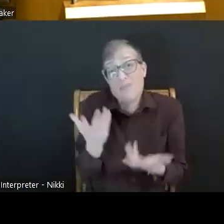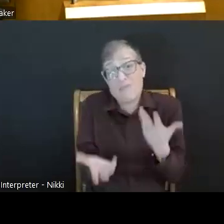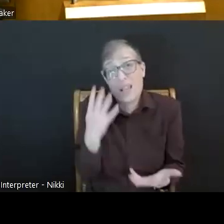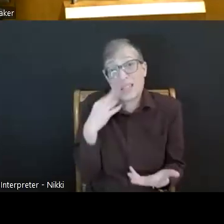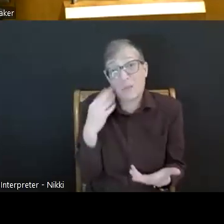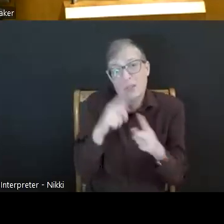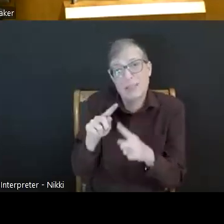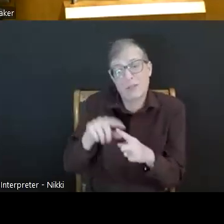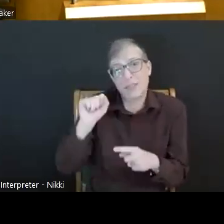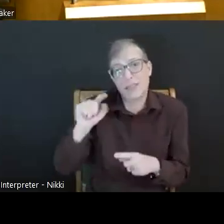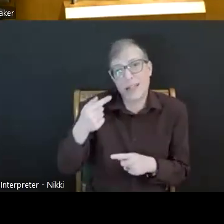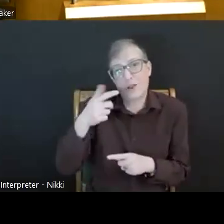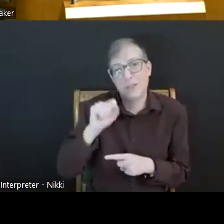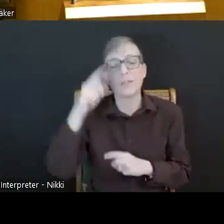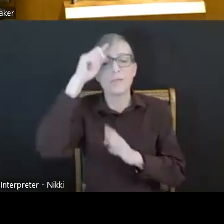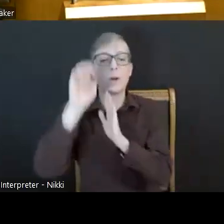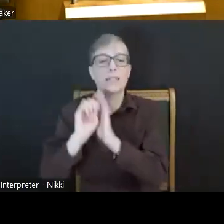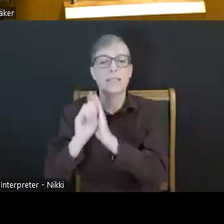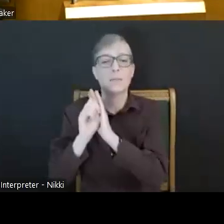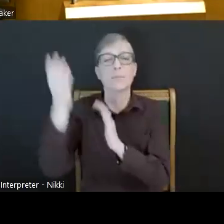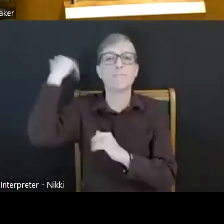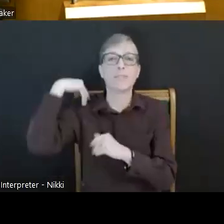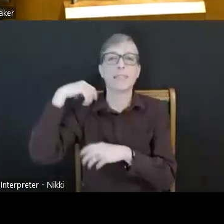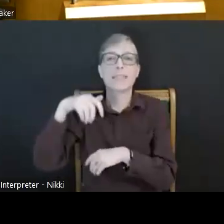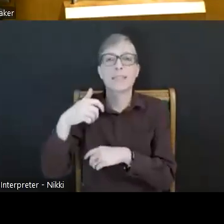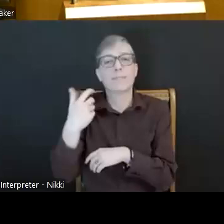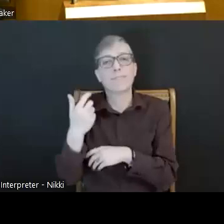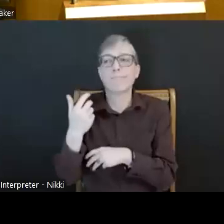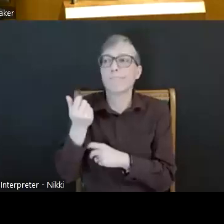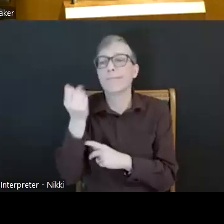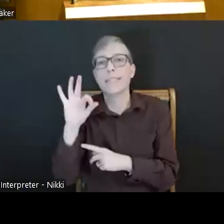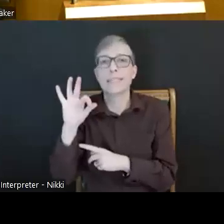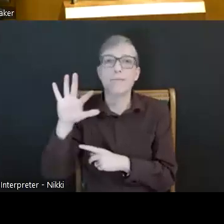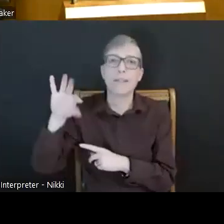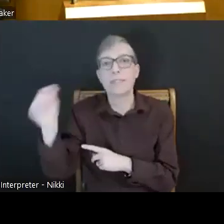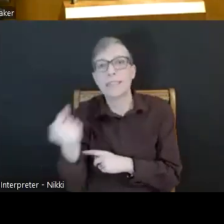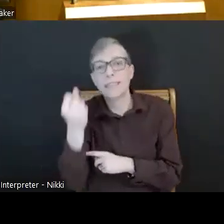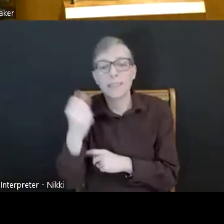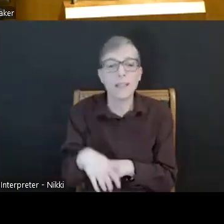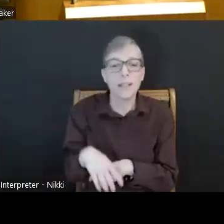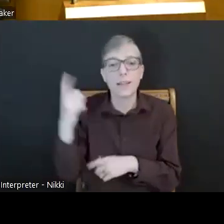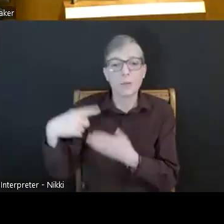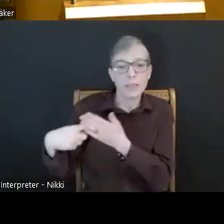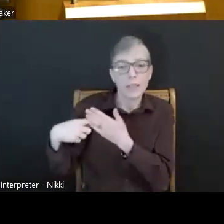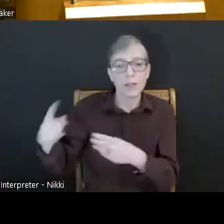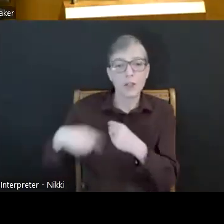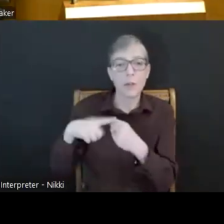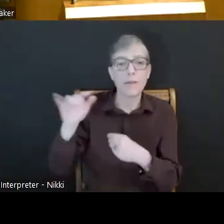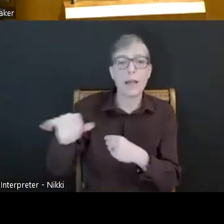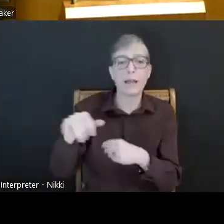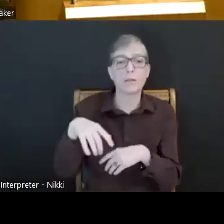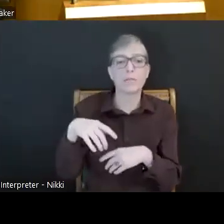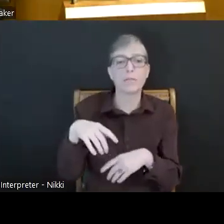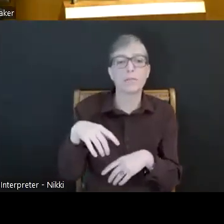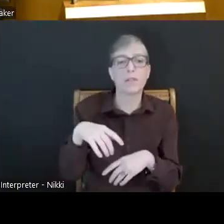example, back in the 1950s, there was some discussion of this already, from this initial denial or shock, depersonalization,